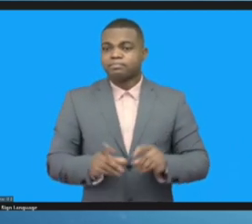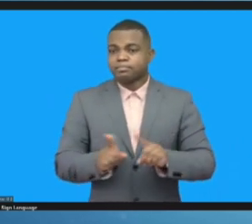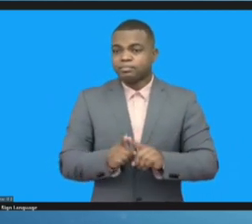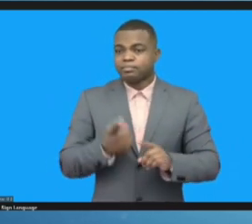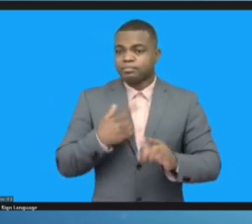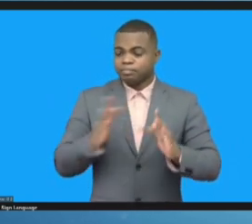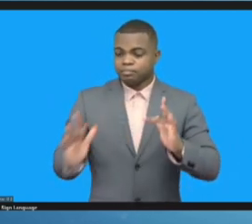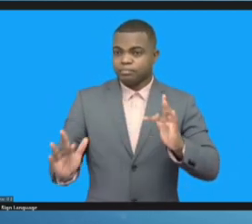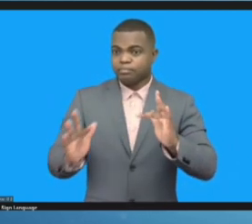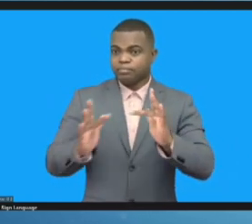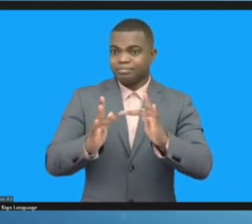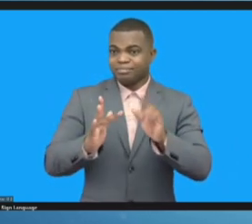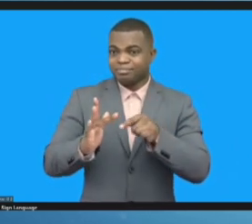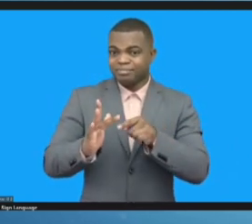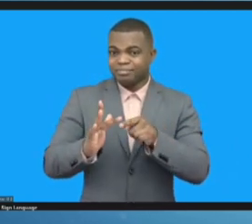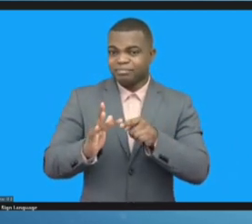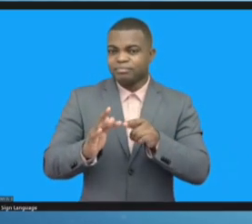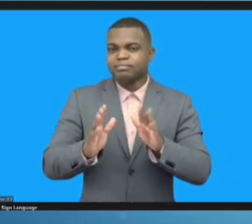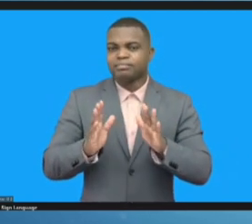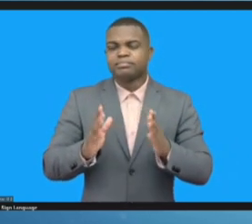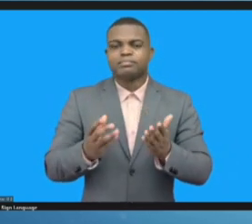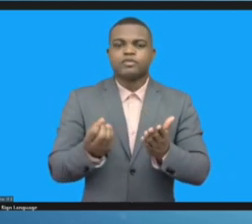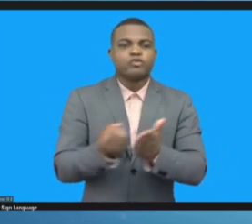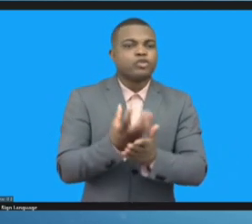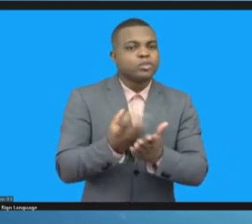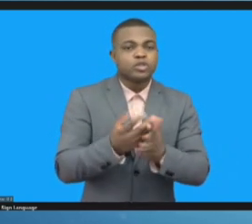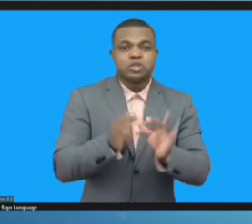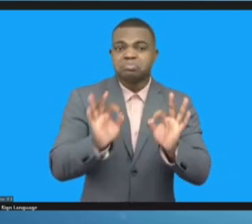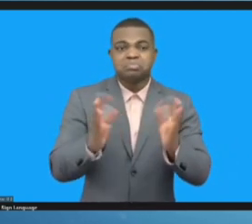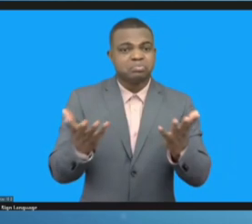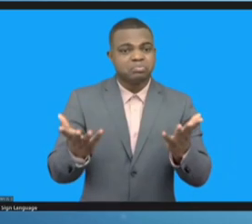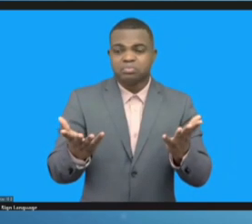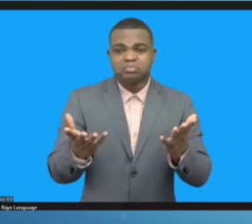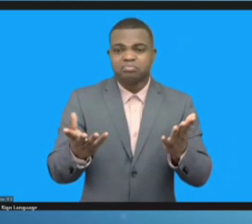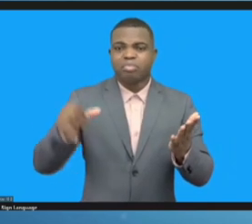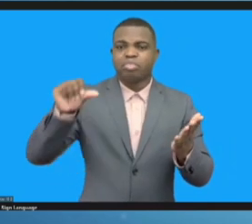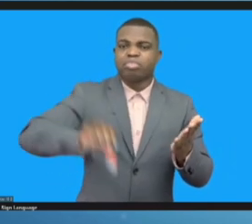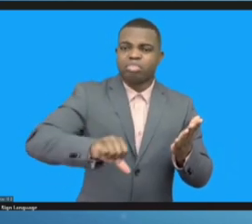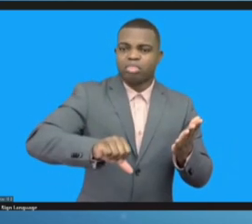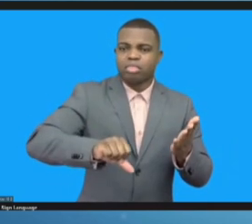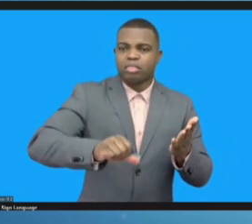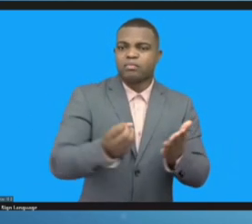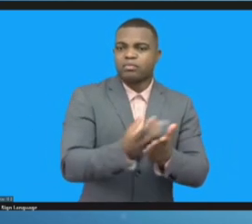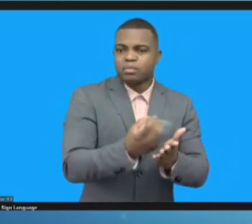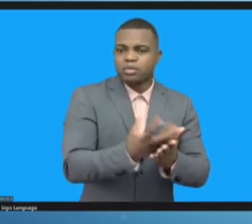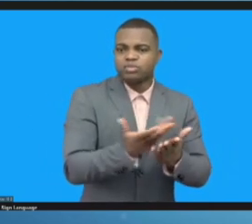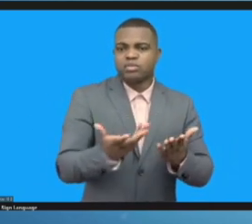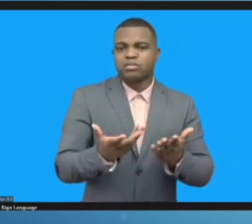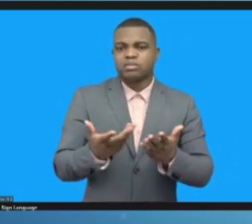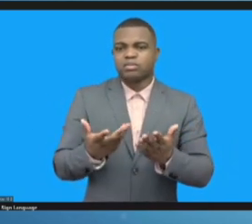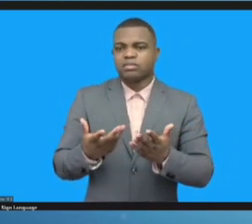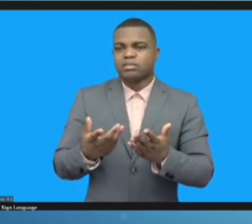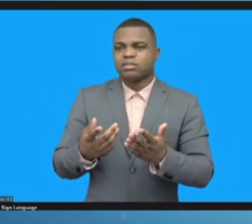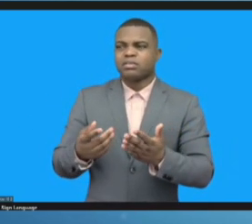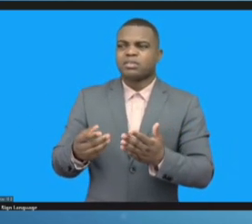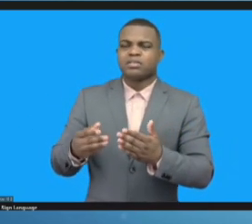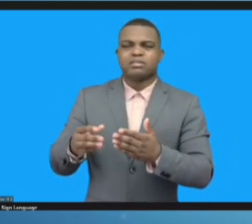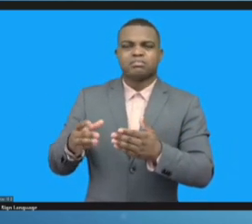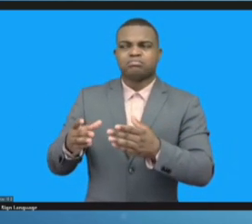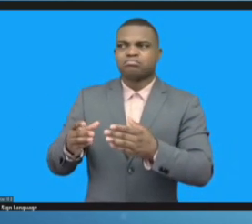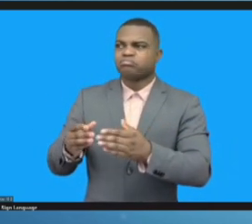other. And the cyber attacks and the data fraud are more rampant than